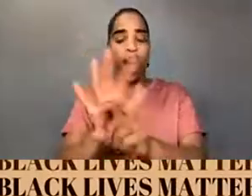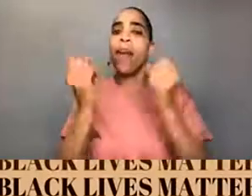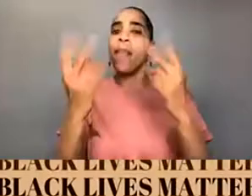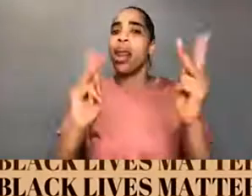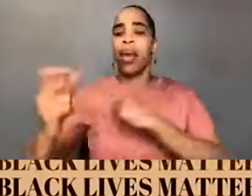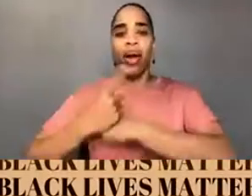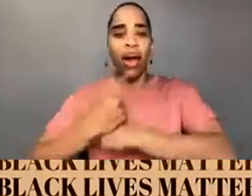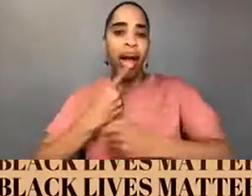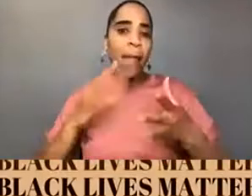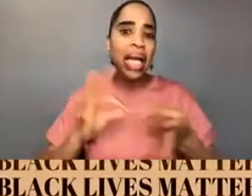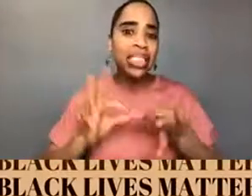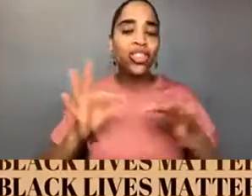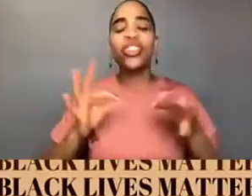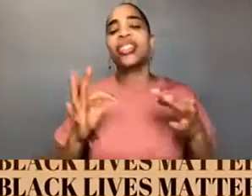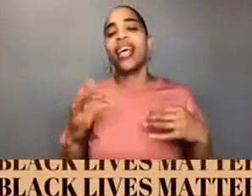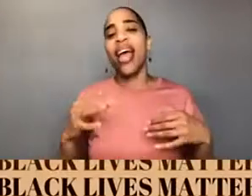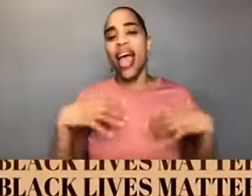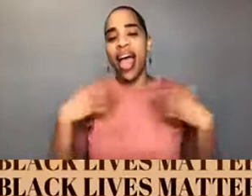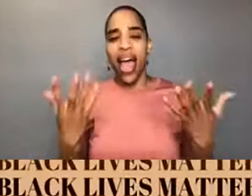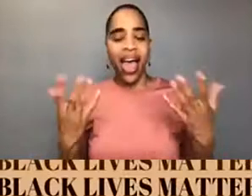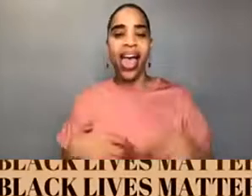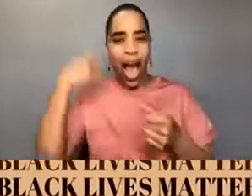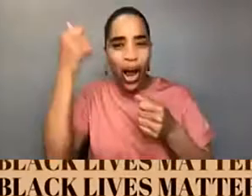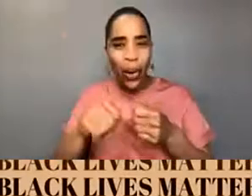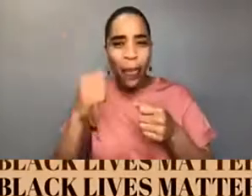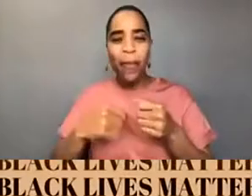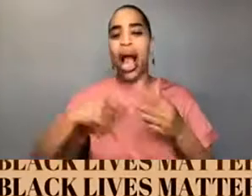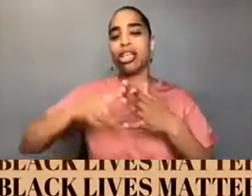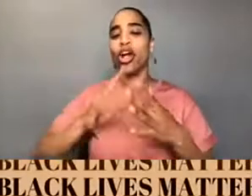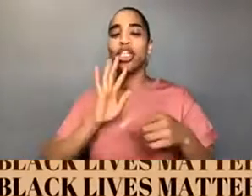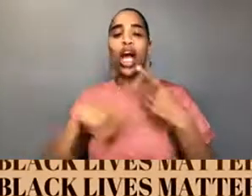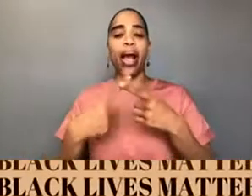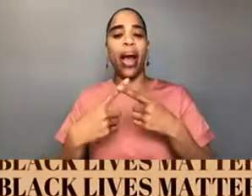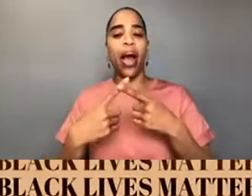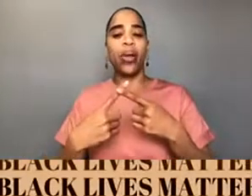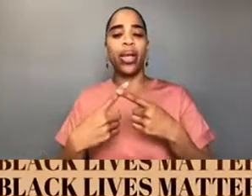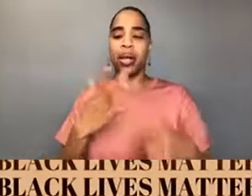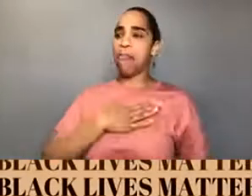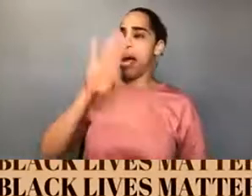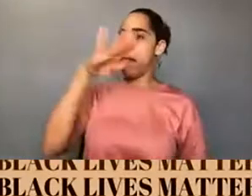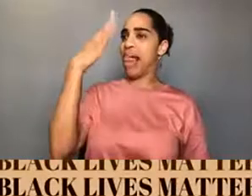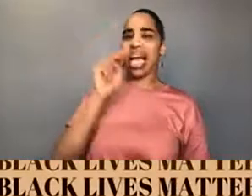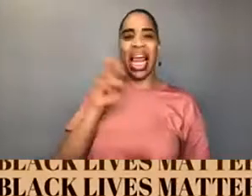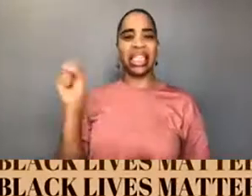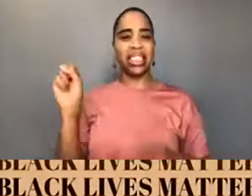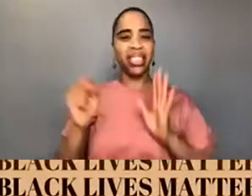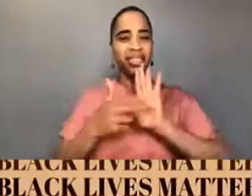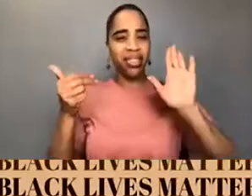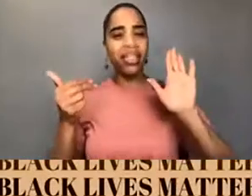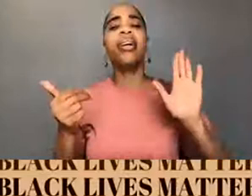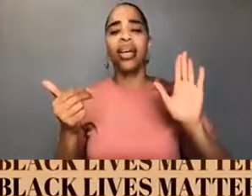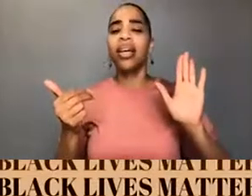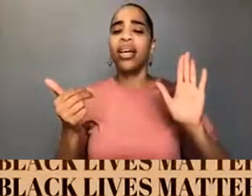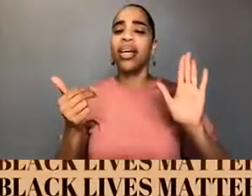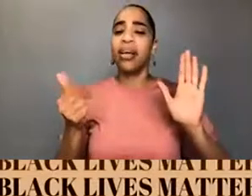messages from people. And then I remember when I started talking more about my Blackness, and I would